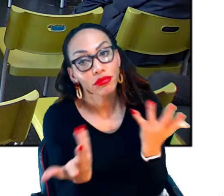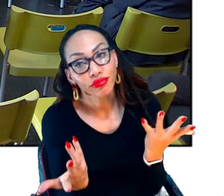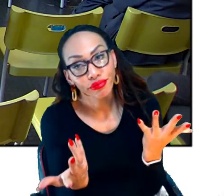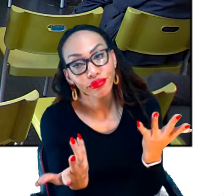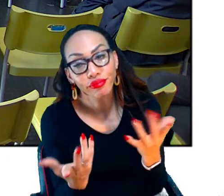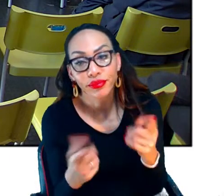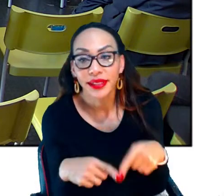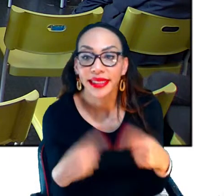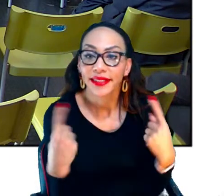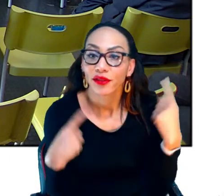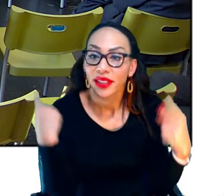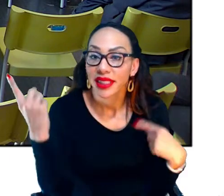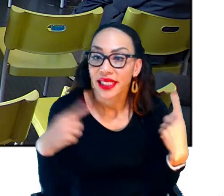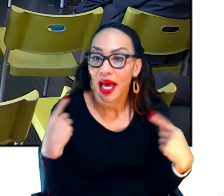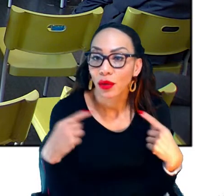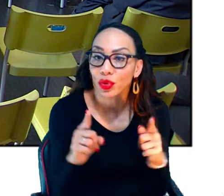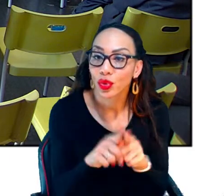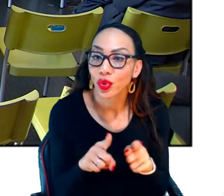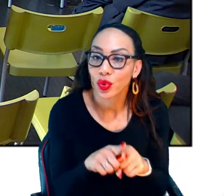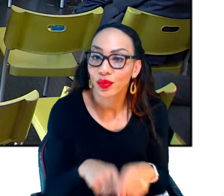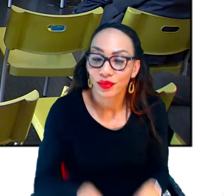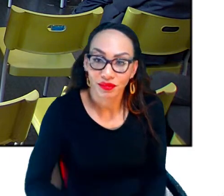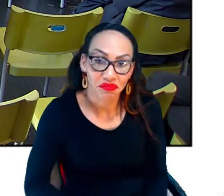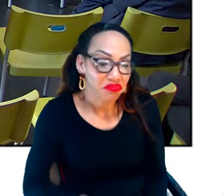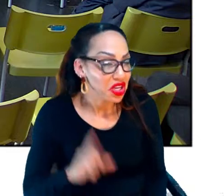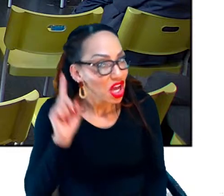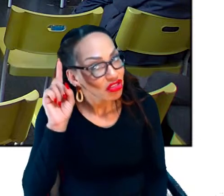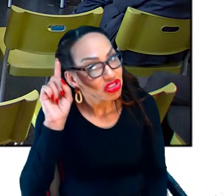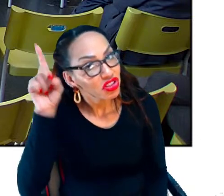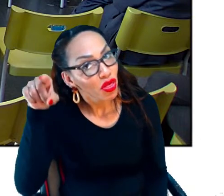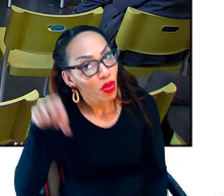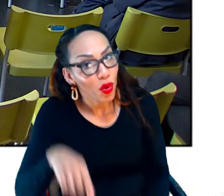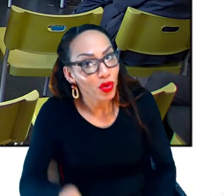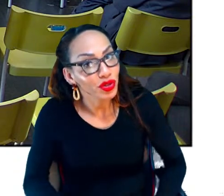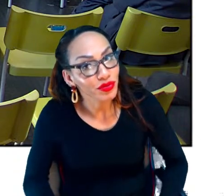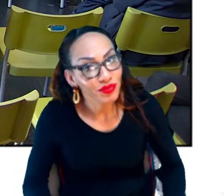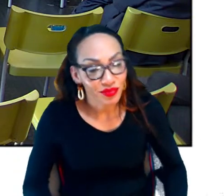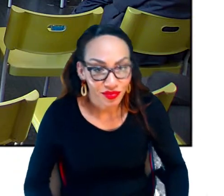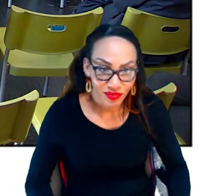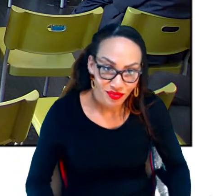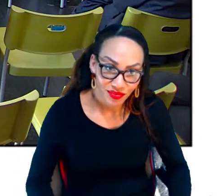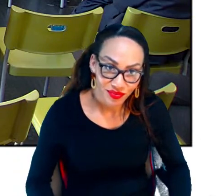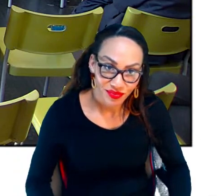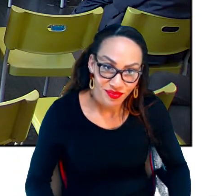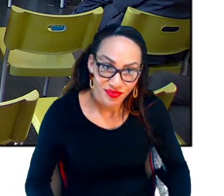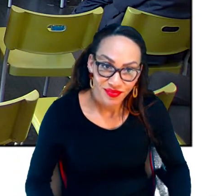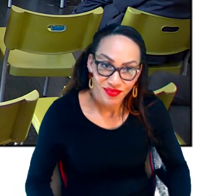different sounds as well. Yeah, just the thought. Yeah. Just from my lighting design background.